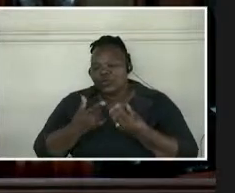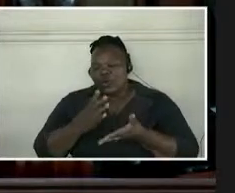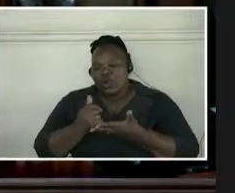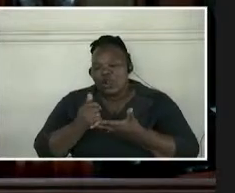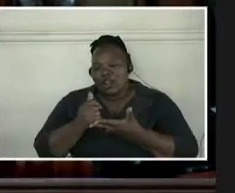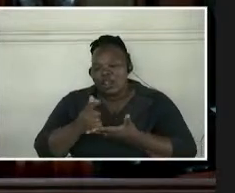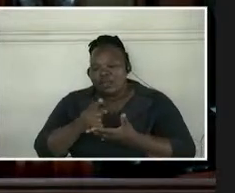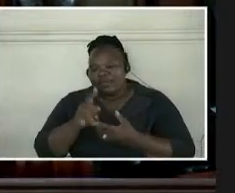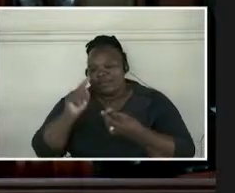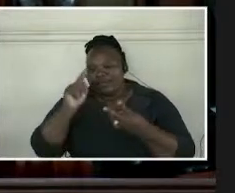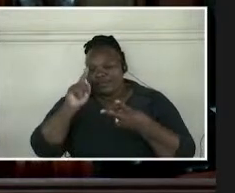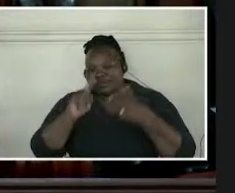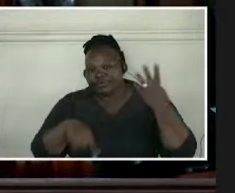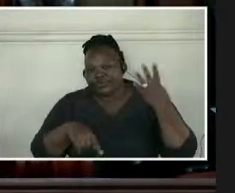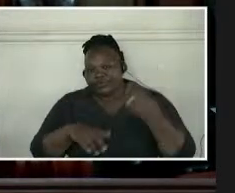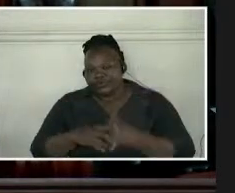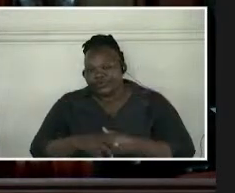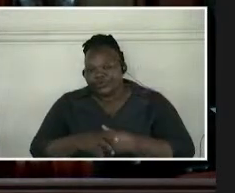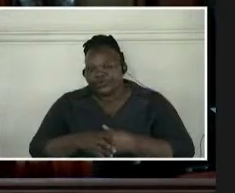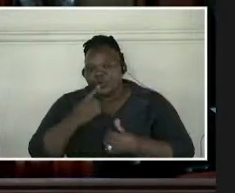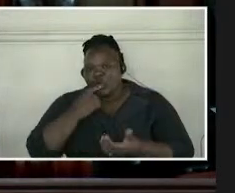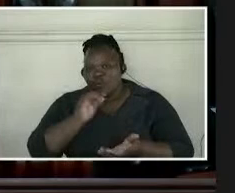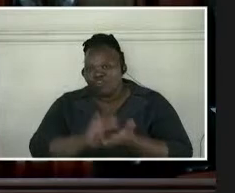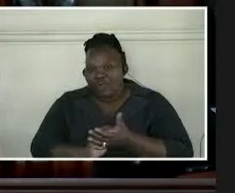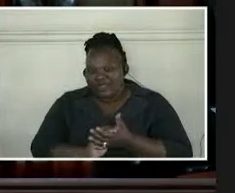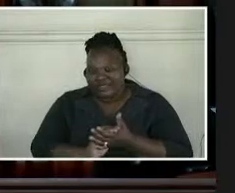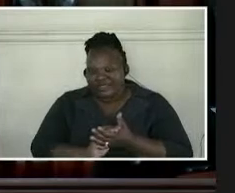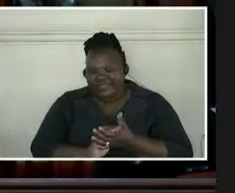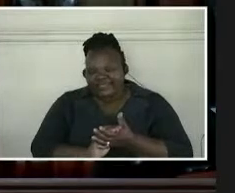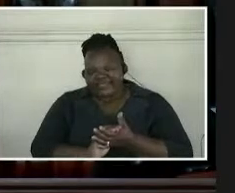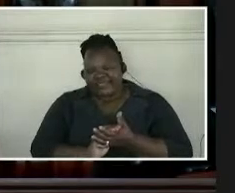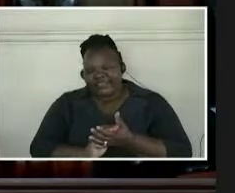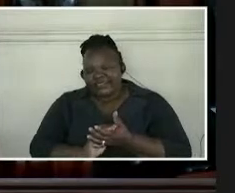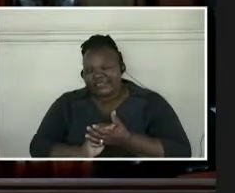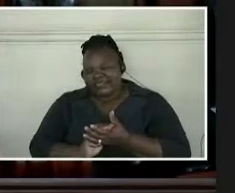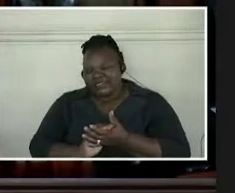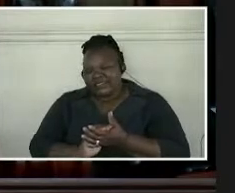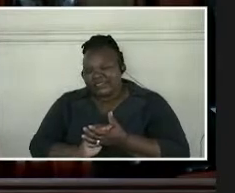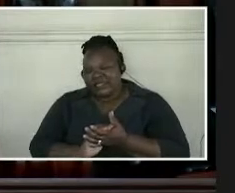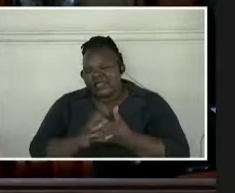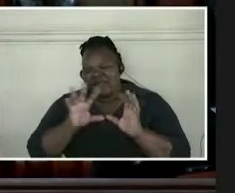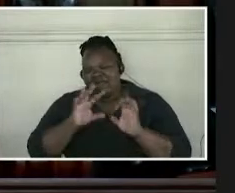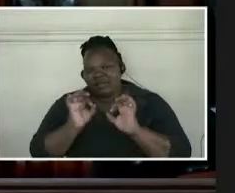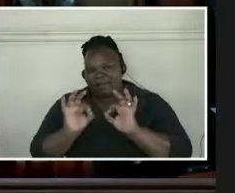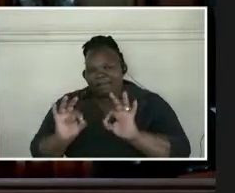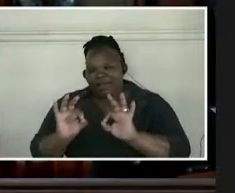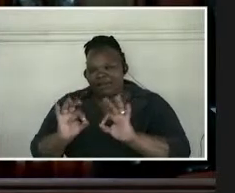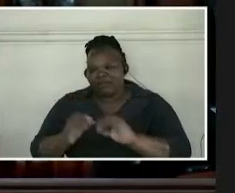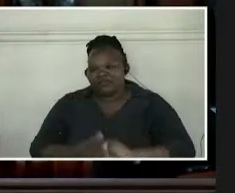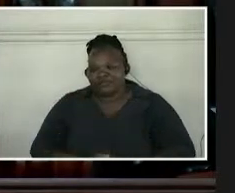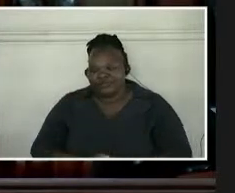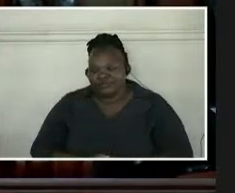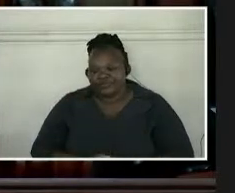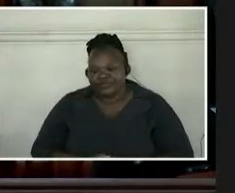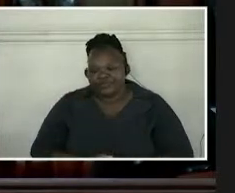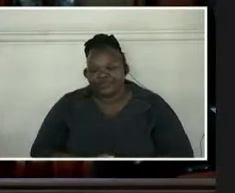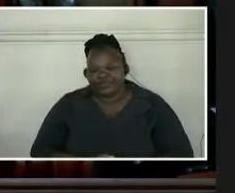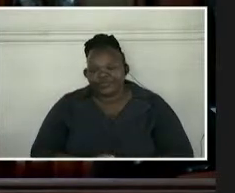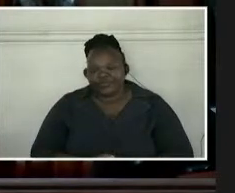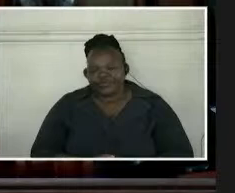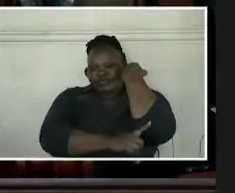assist them we trust that is in order lastly